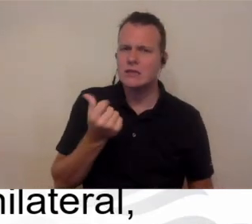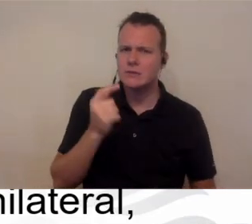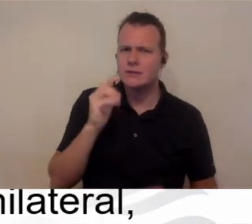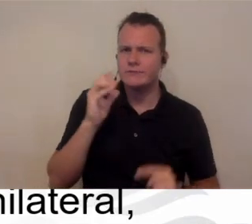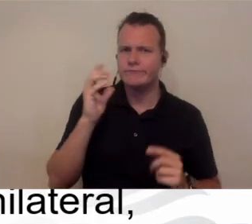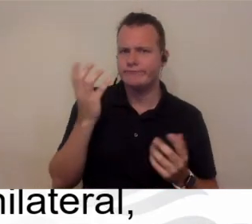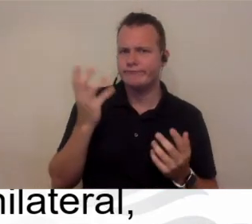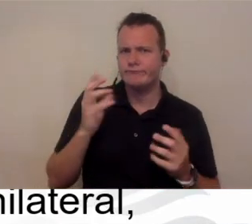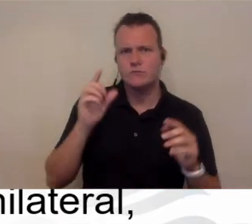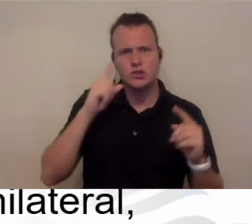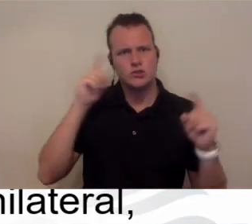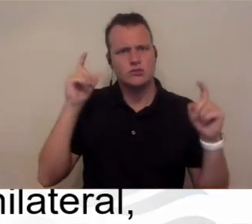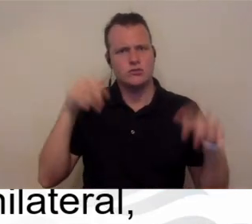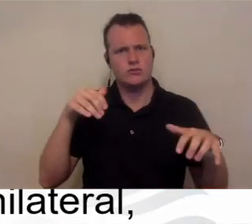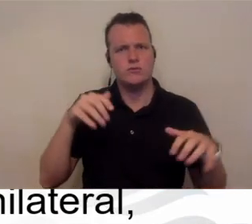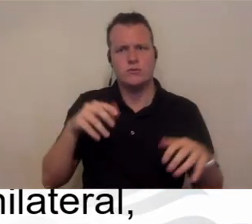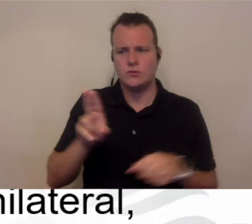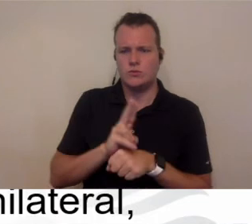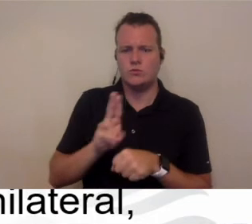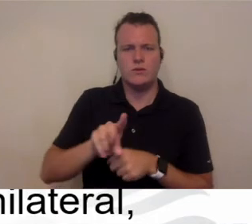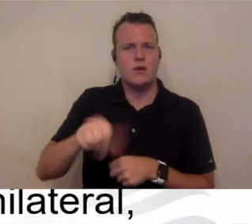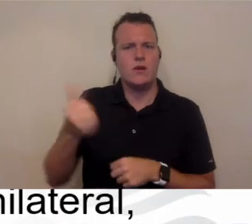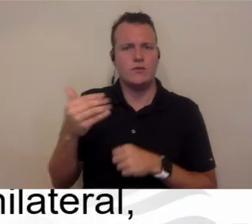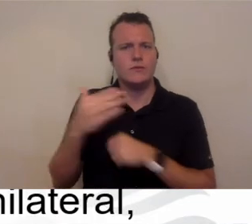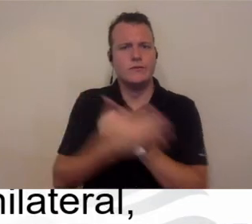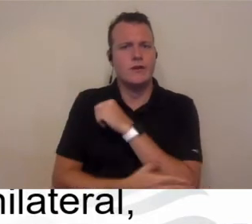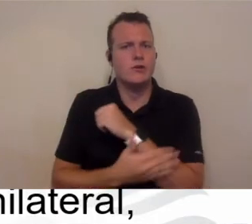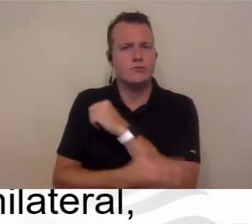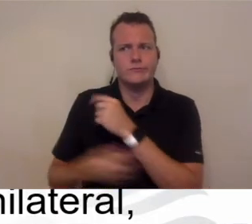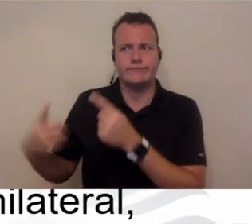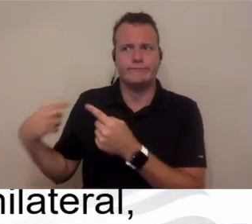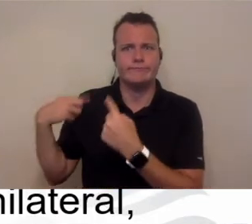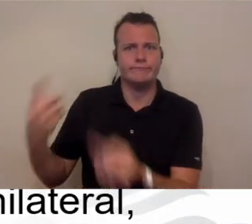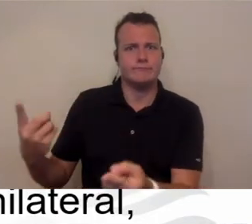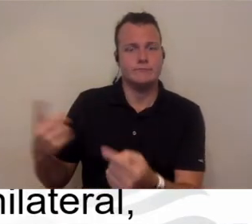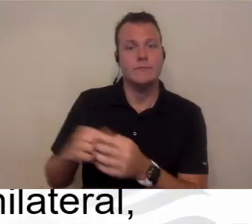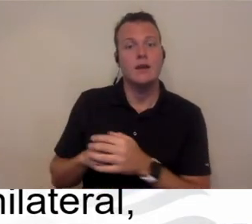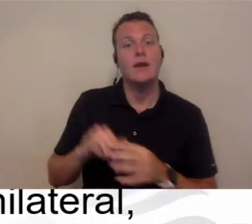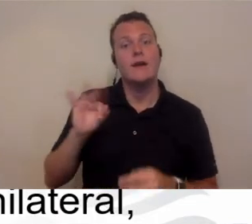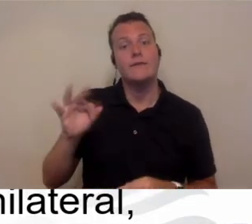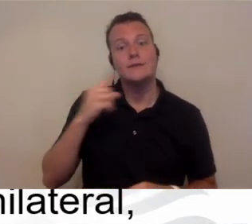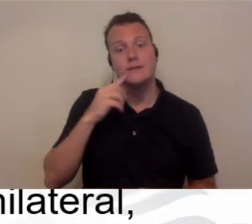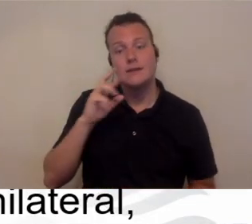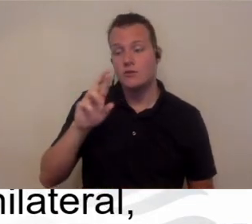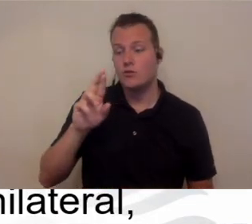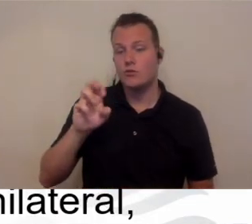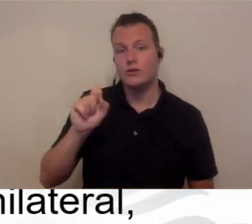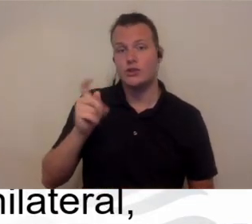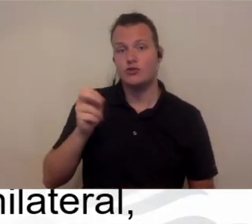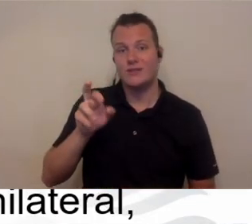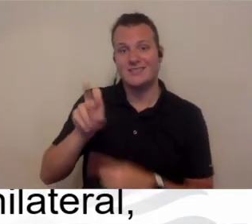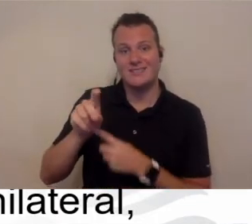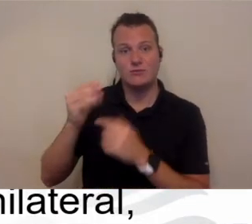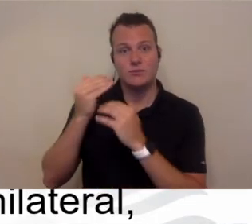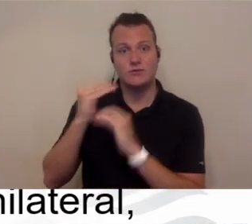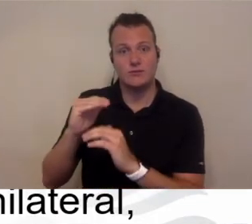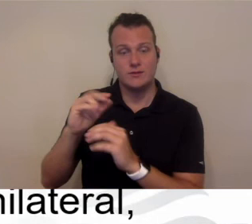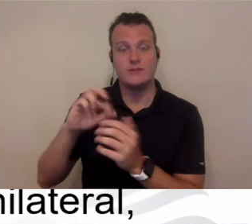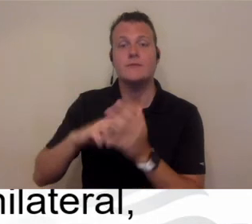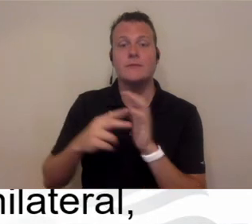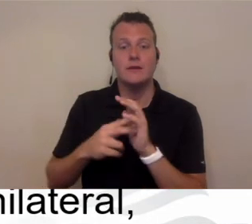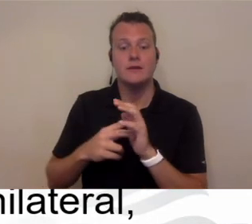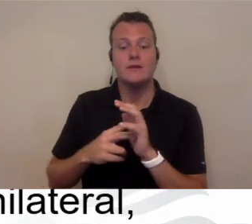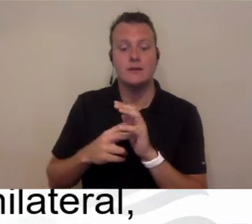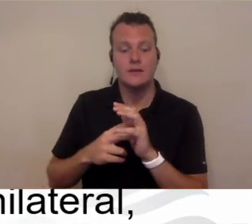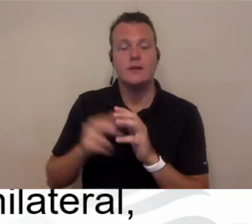surprising when it's been used in other countries up until now. So if it says restricted hearing, that means there's hearing loss in